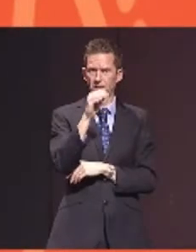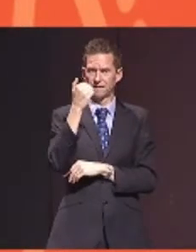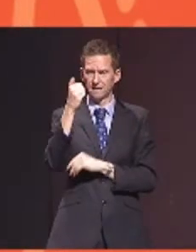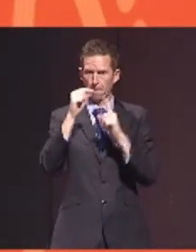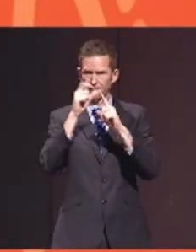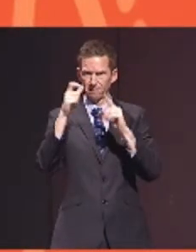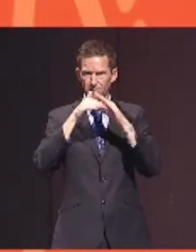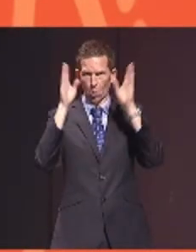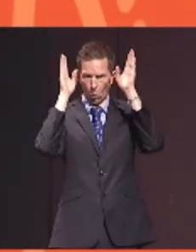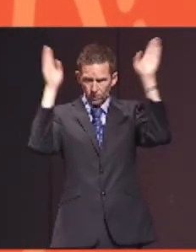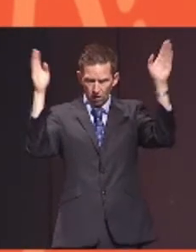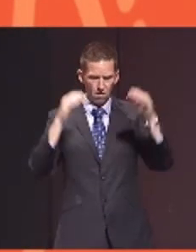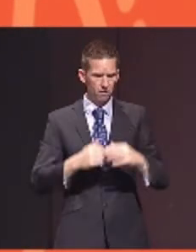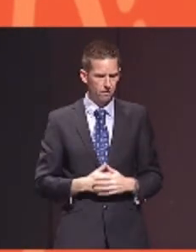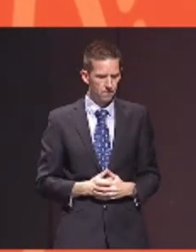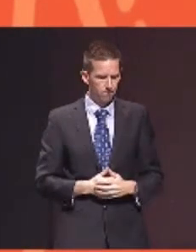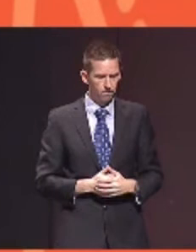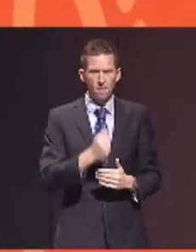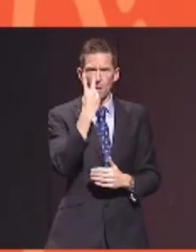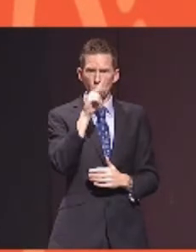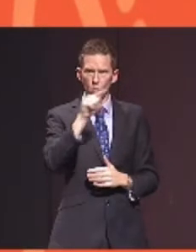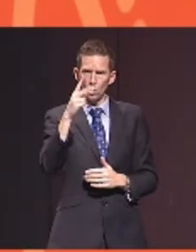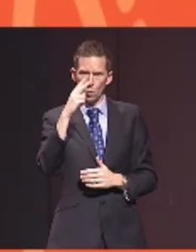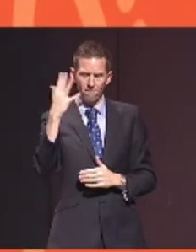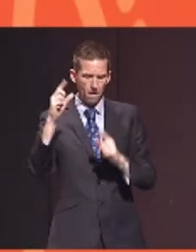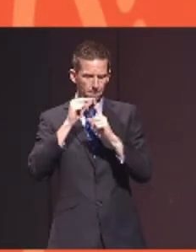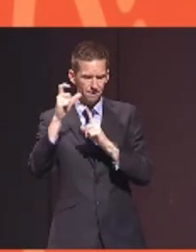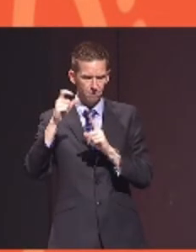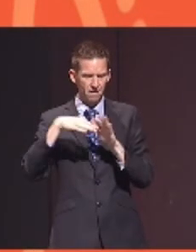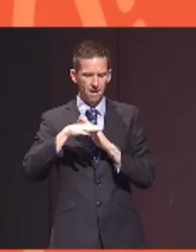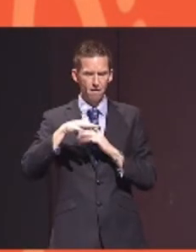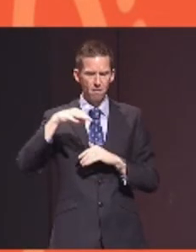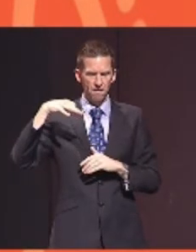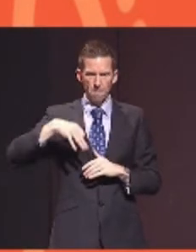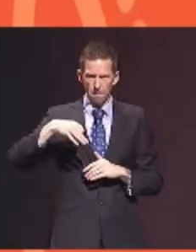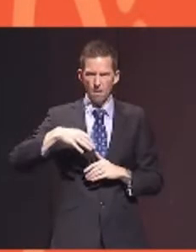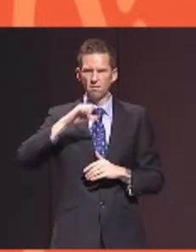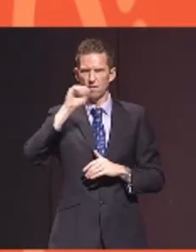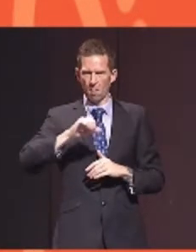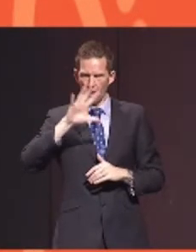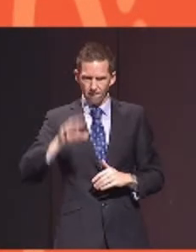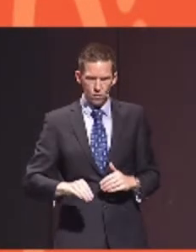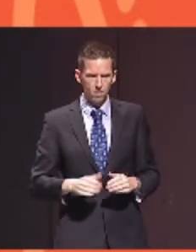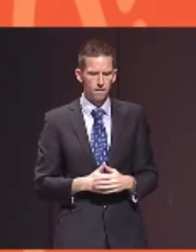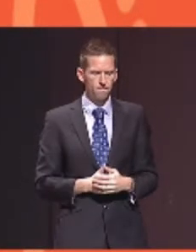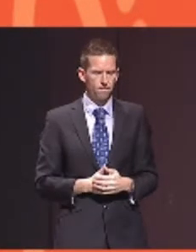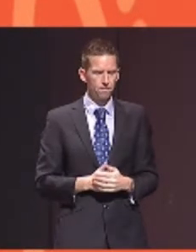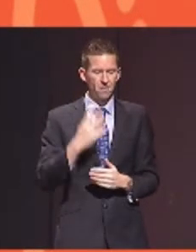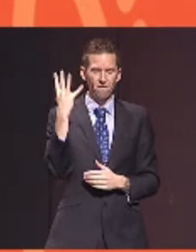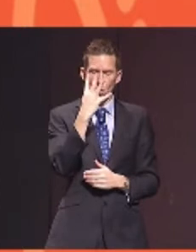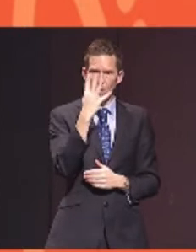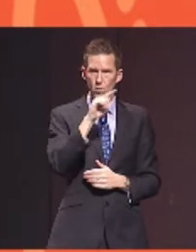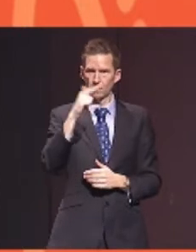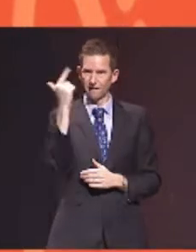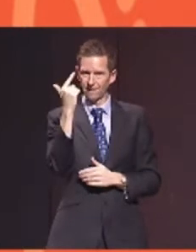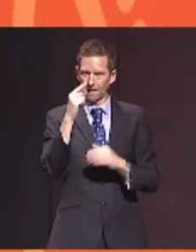36% in Swaziland, 20 to 25% in Namibia and South Africa, 14 and